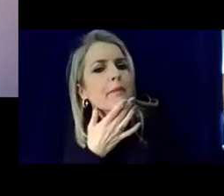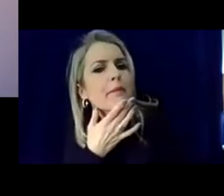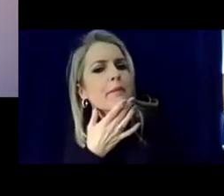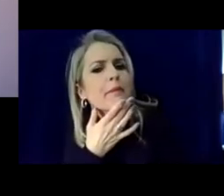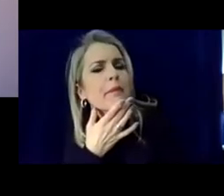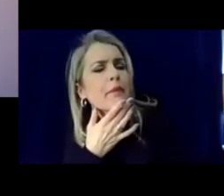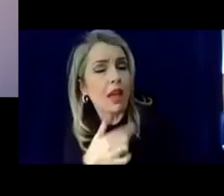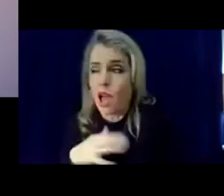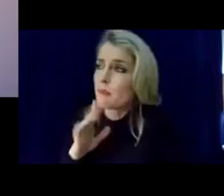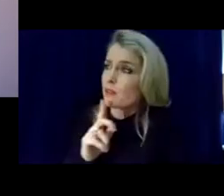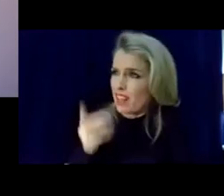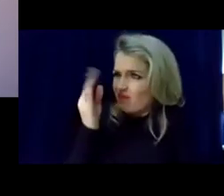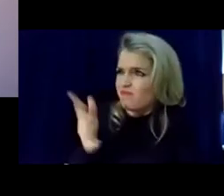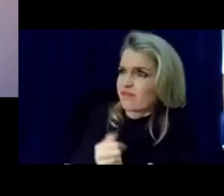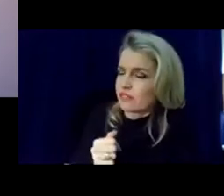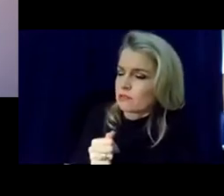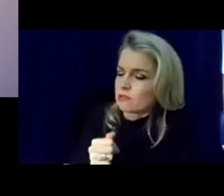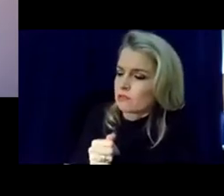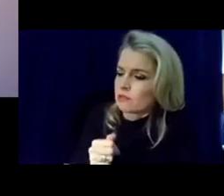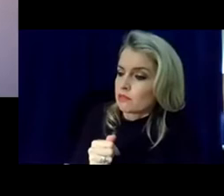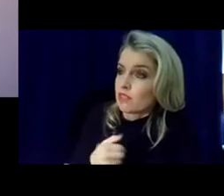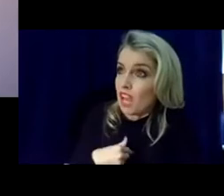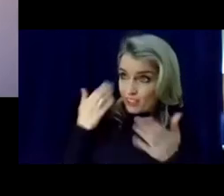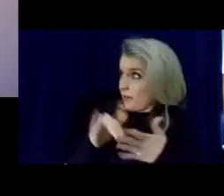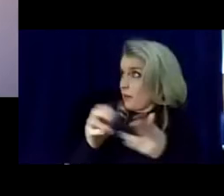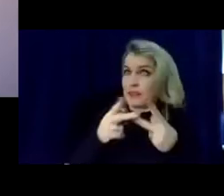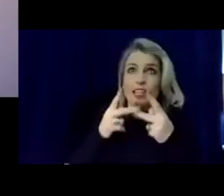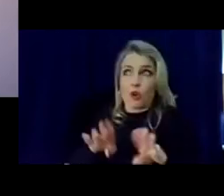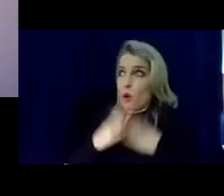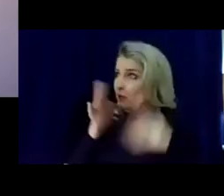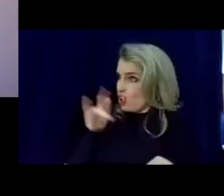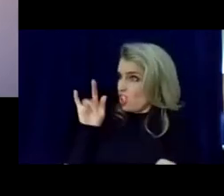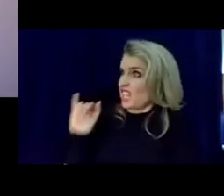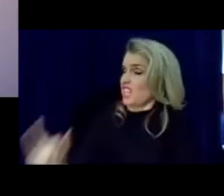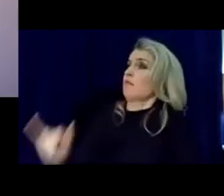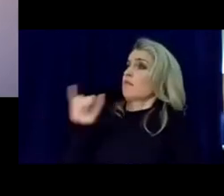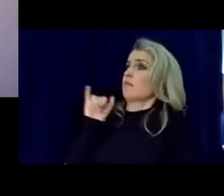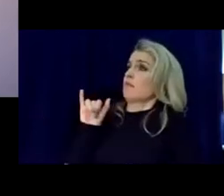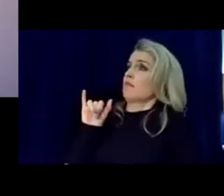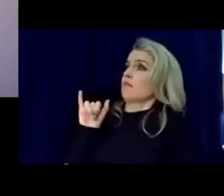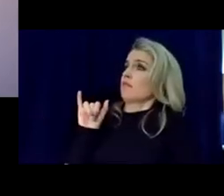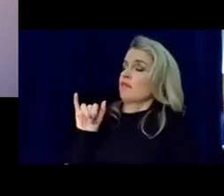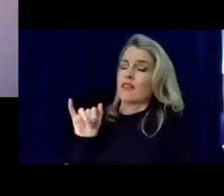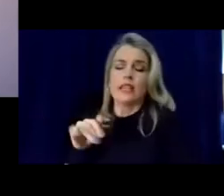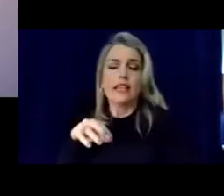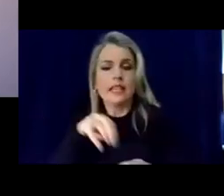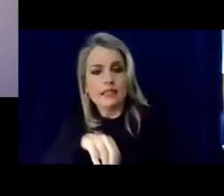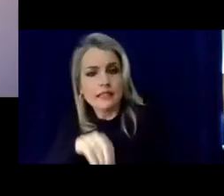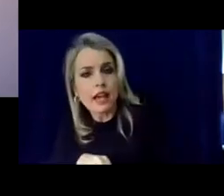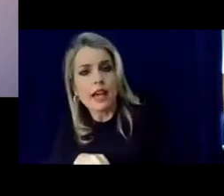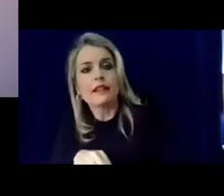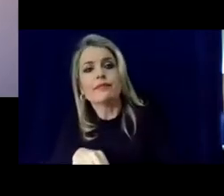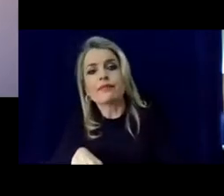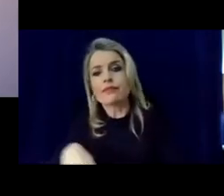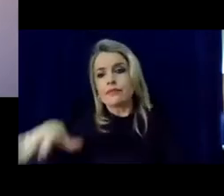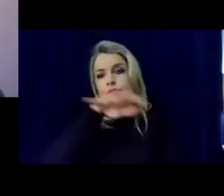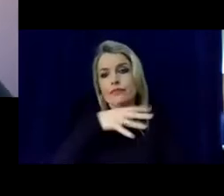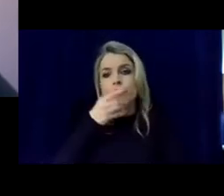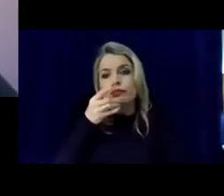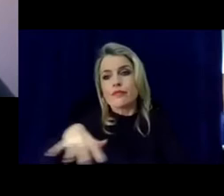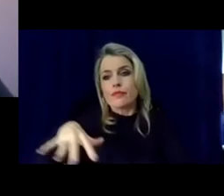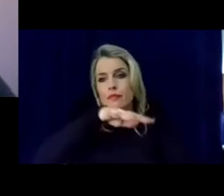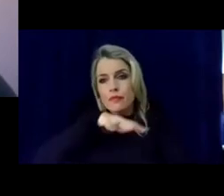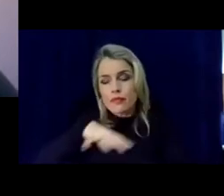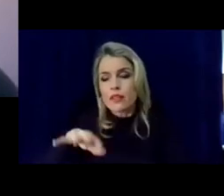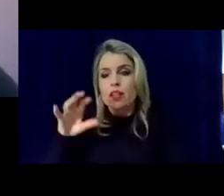I'm gonna be real though. I didn't even know the place opened this early. Interior, diner, moments later. Clinton and Fernando sit